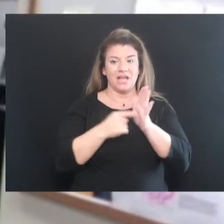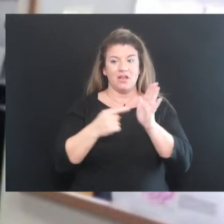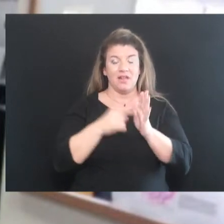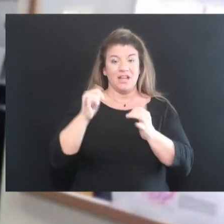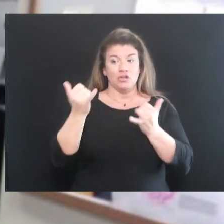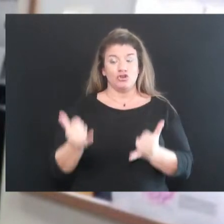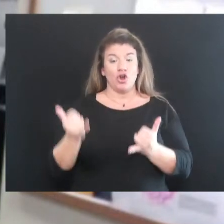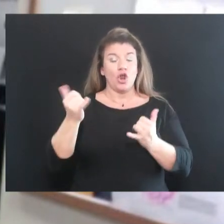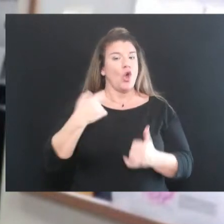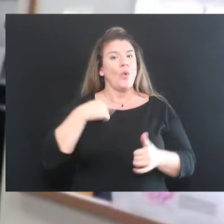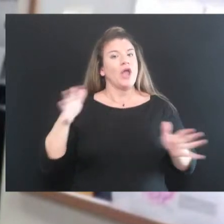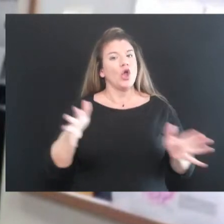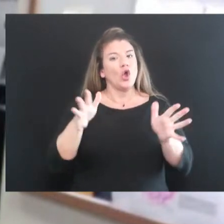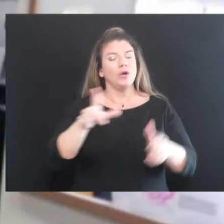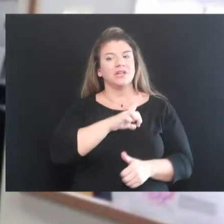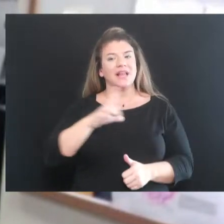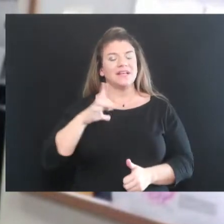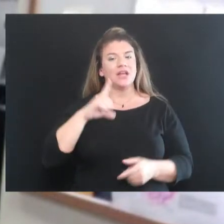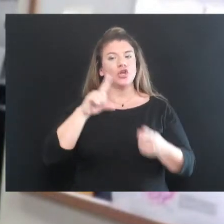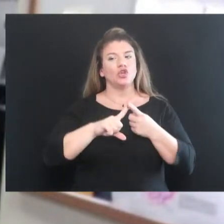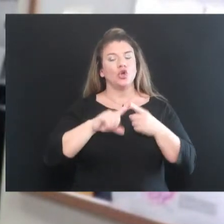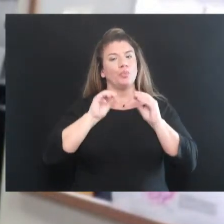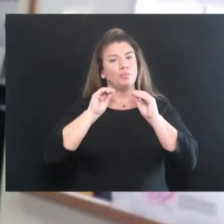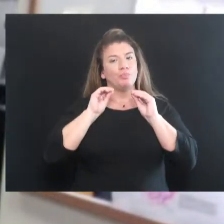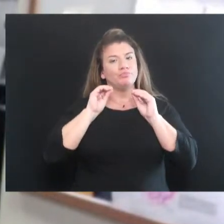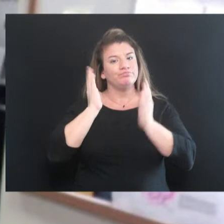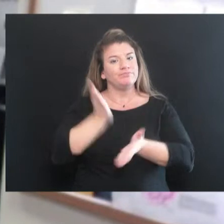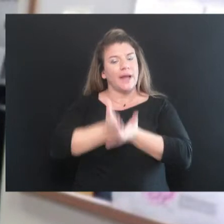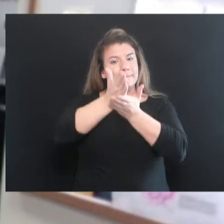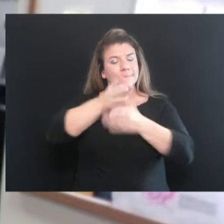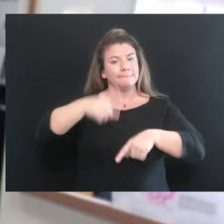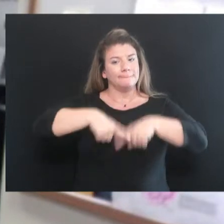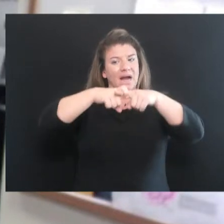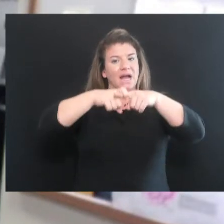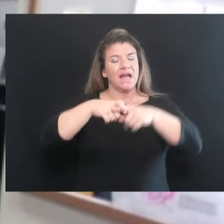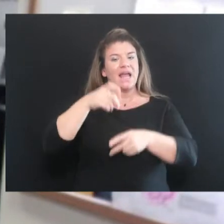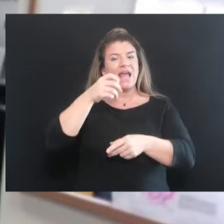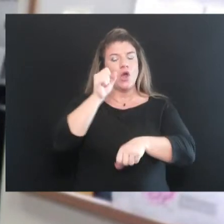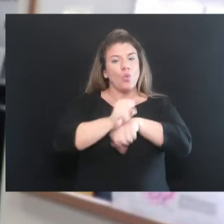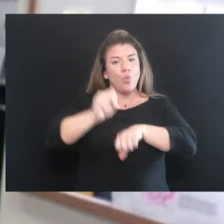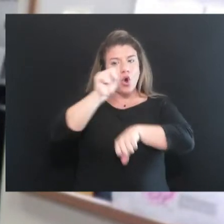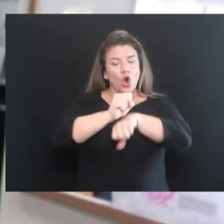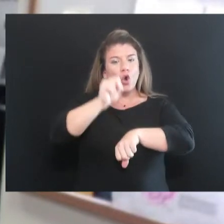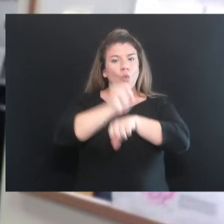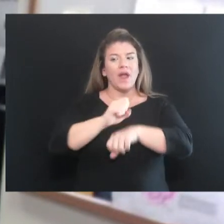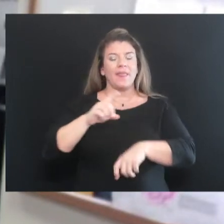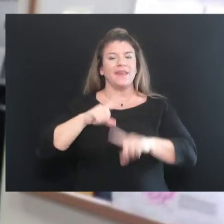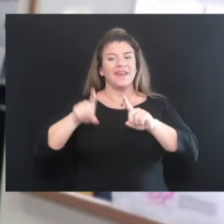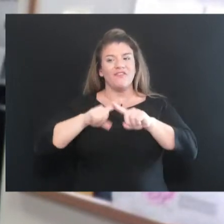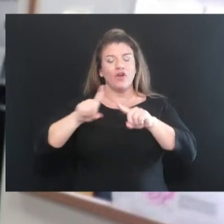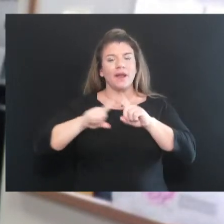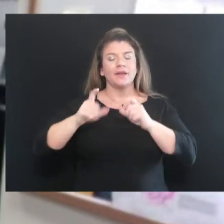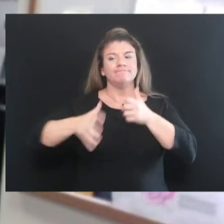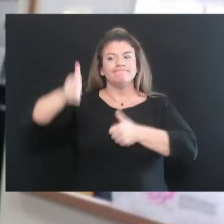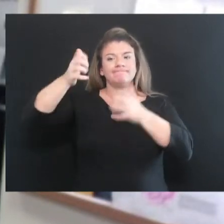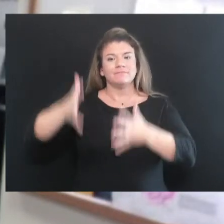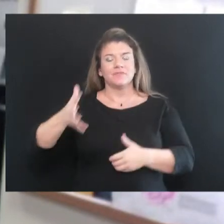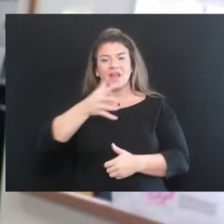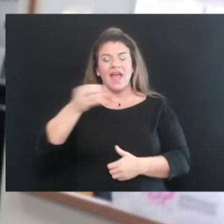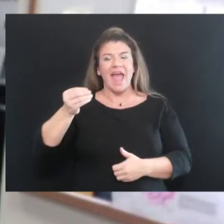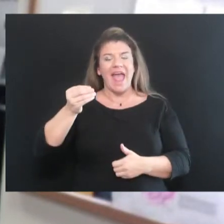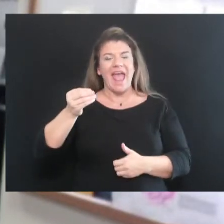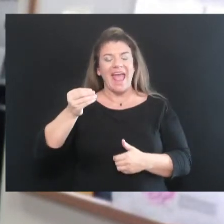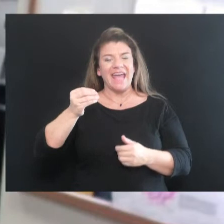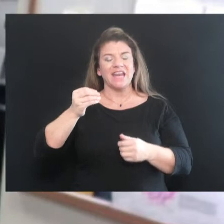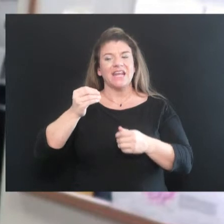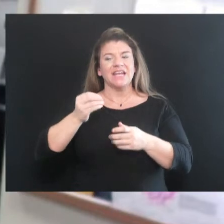says, "We would urge the legislature to push the pause button and work with key stakeholders and employees across West Virginia to ensure this bill